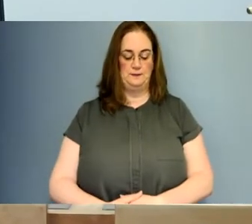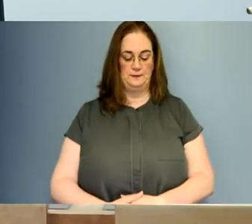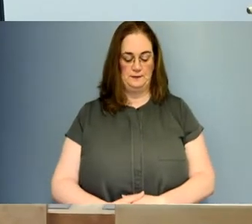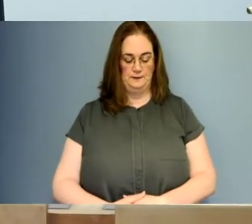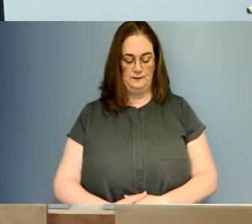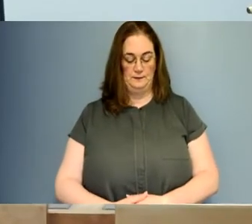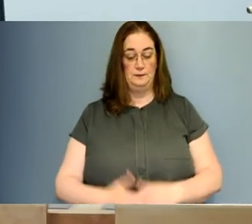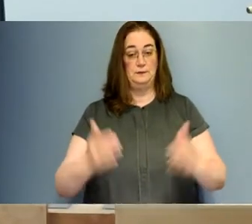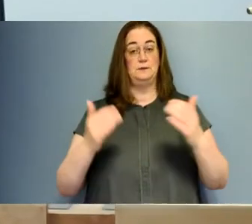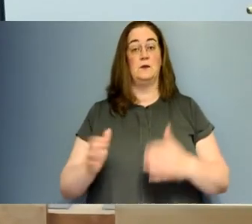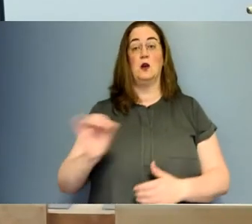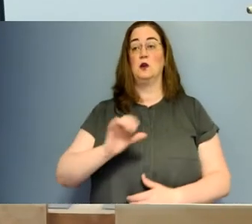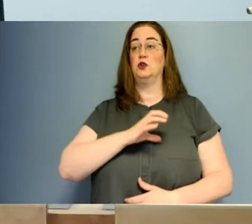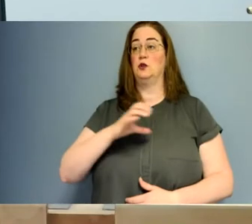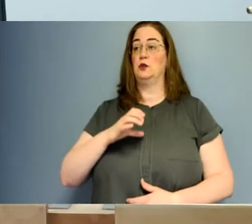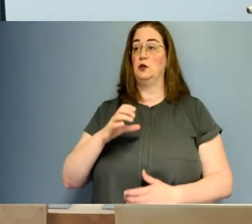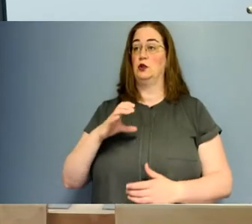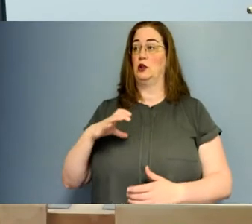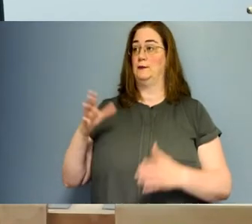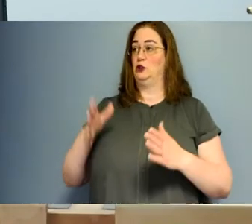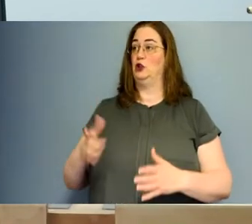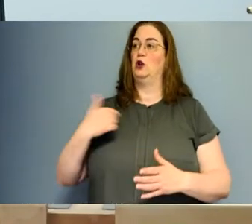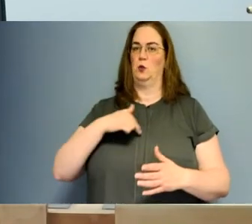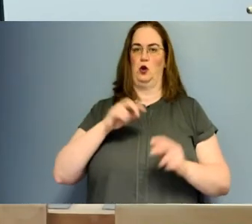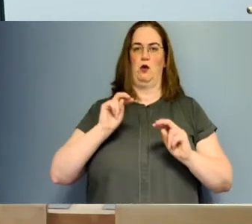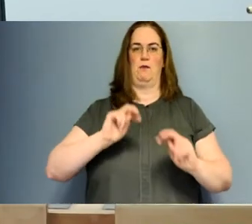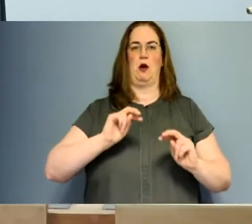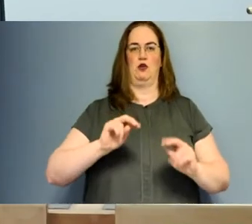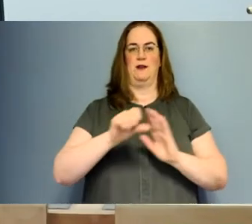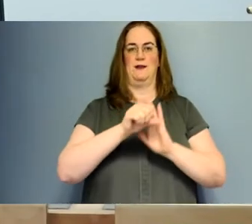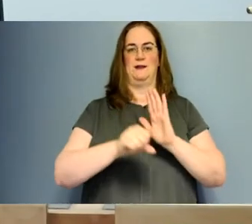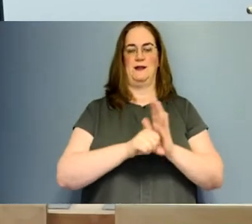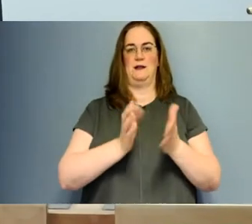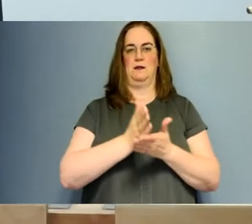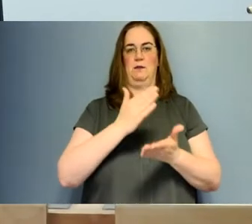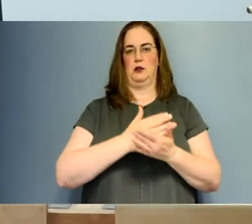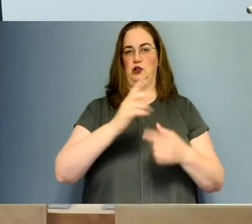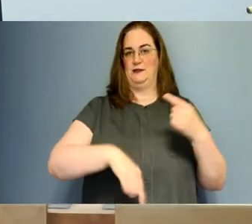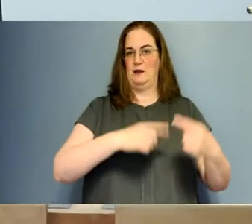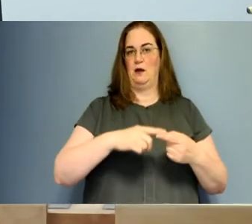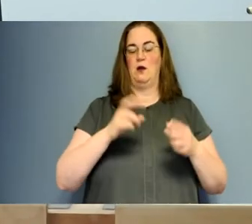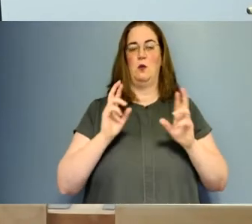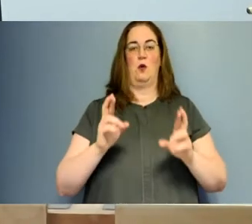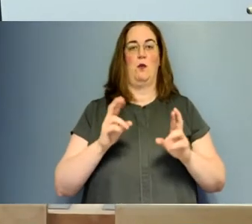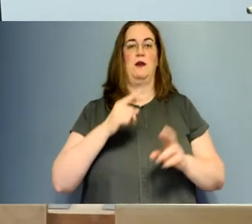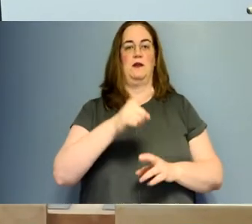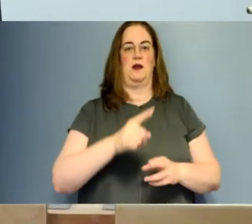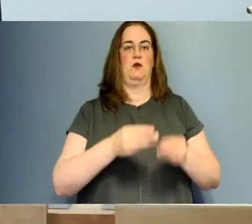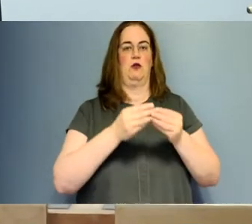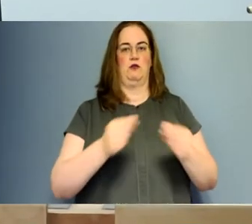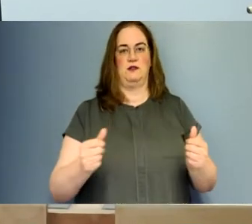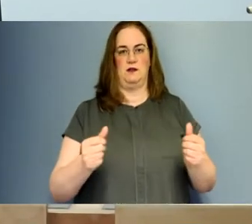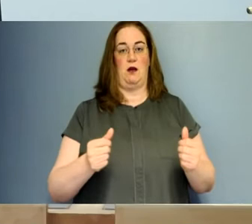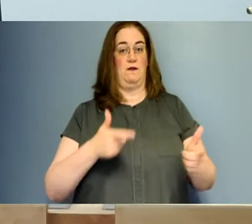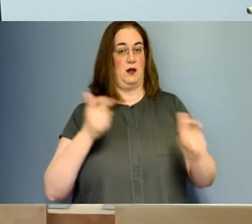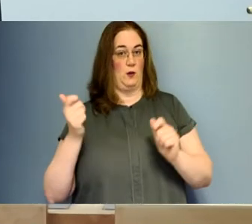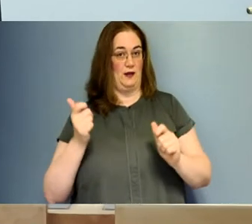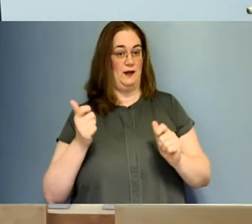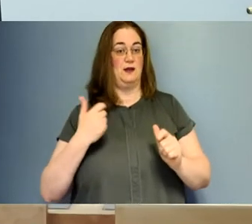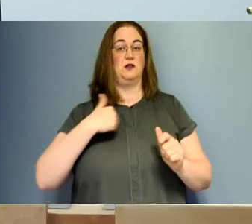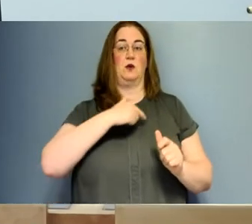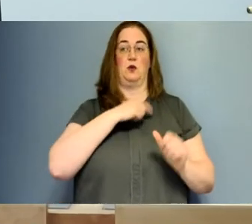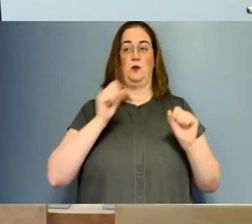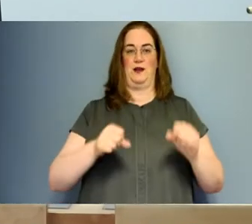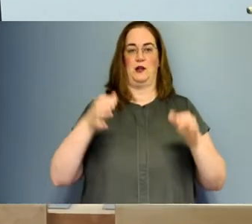also, Commissioner, we are monitoring the state's budget cycle and hoping that they will resolve it quickly so that we